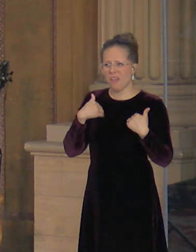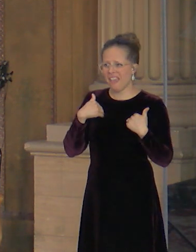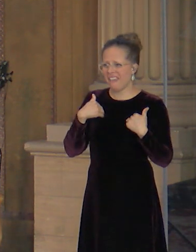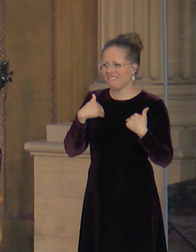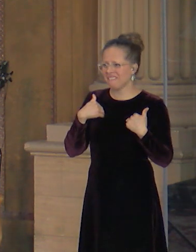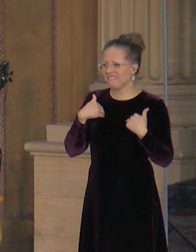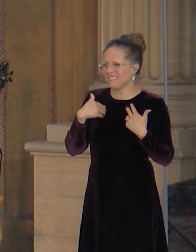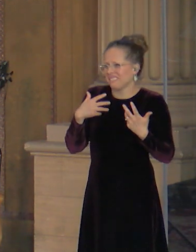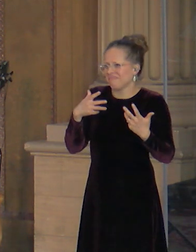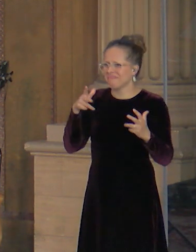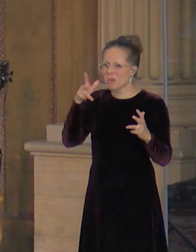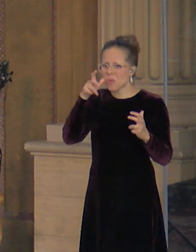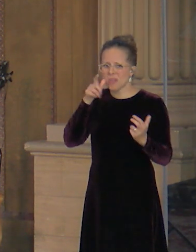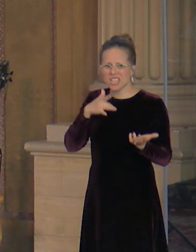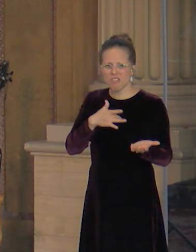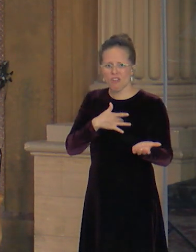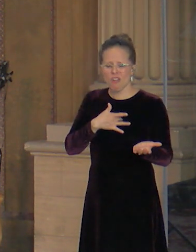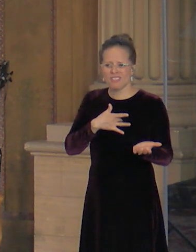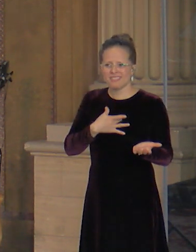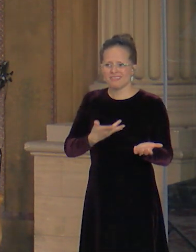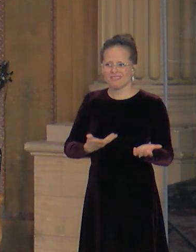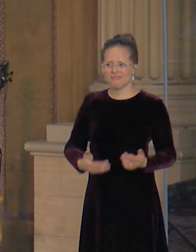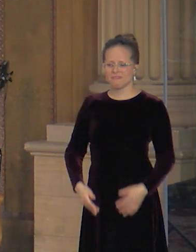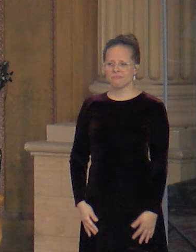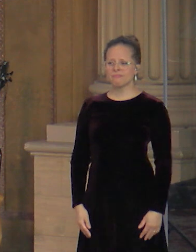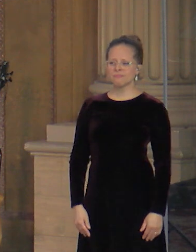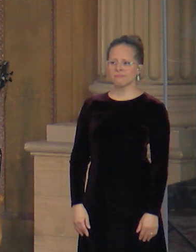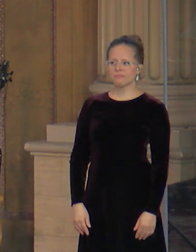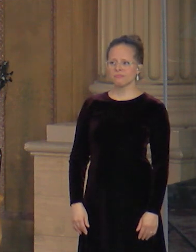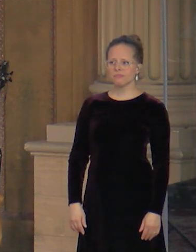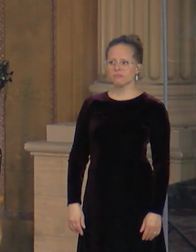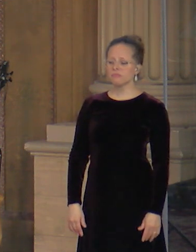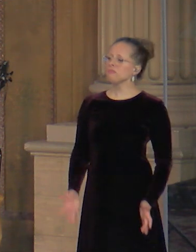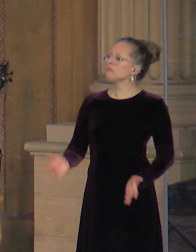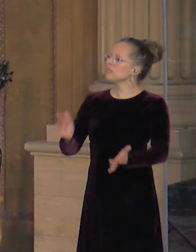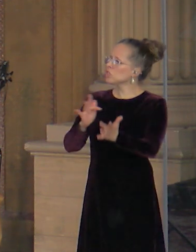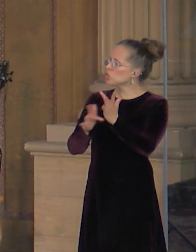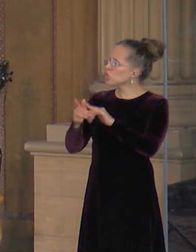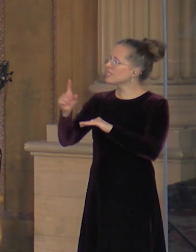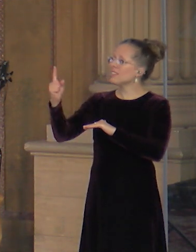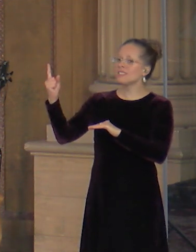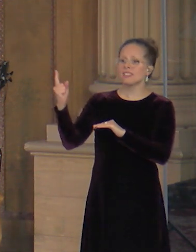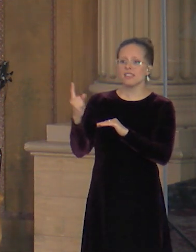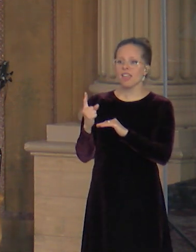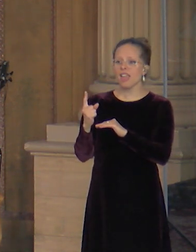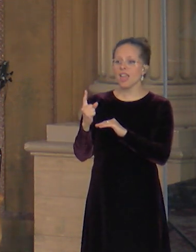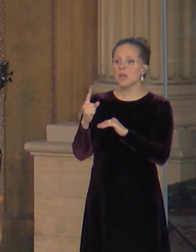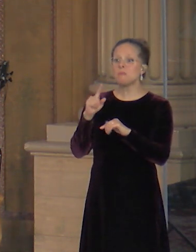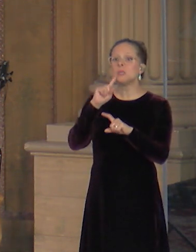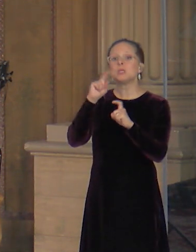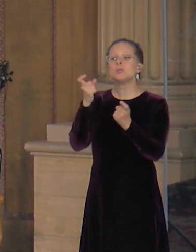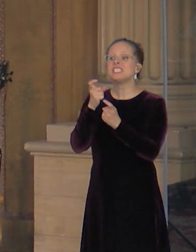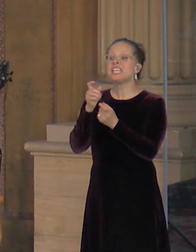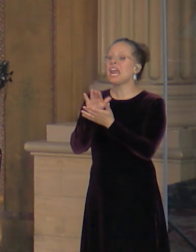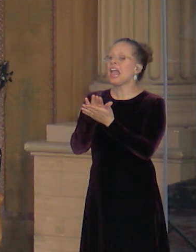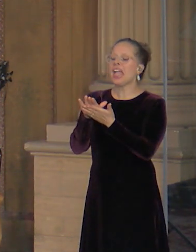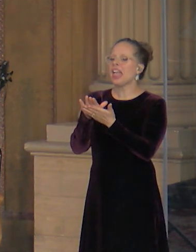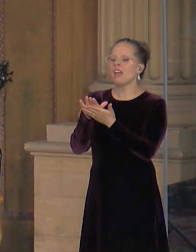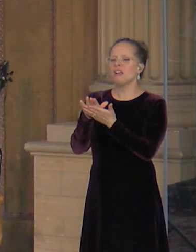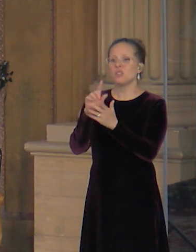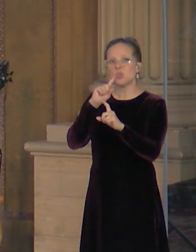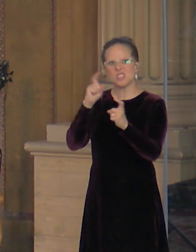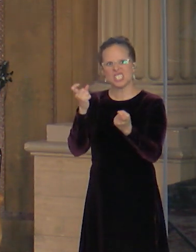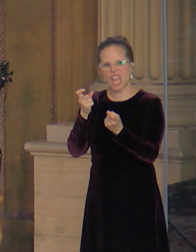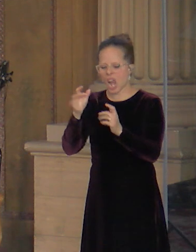but Jesus came to get sin out by the roots and the root of our sin is not our